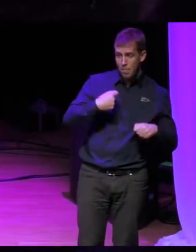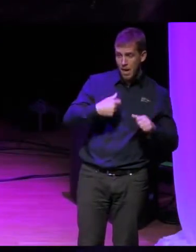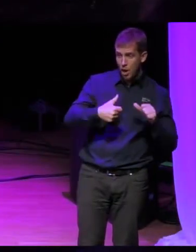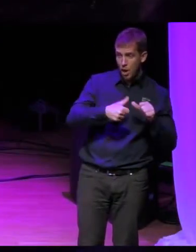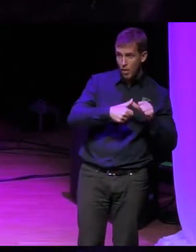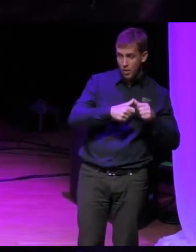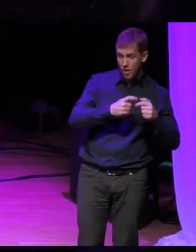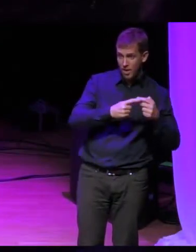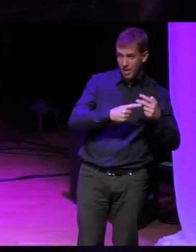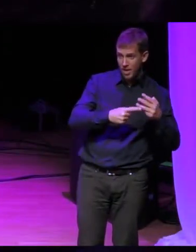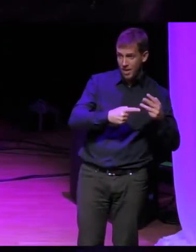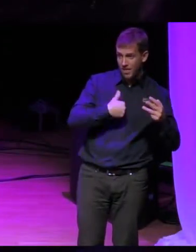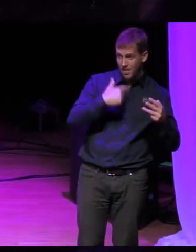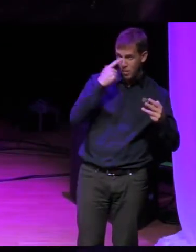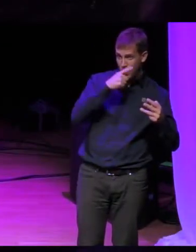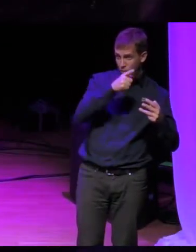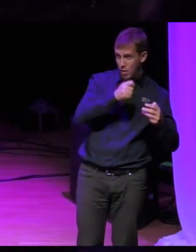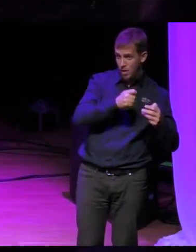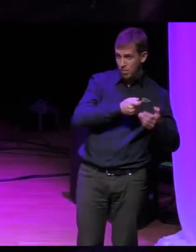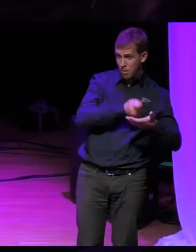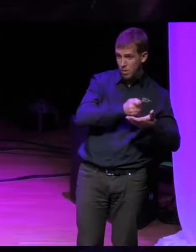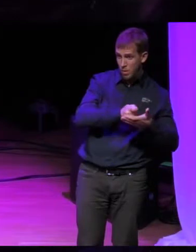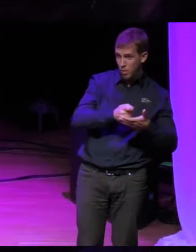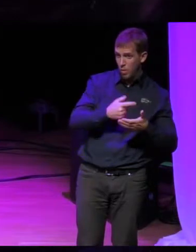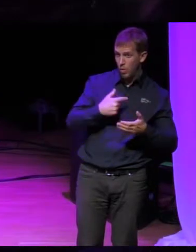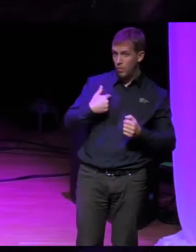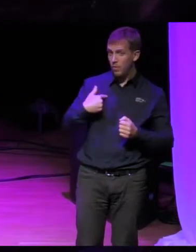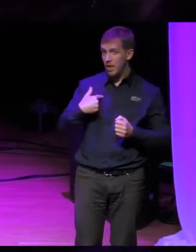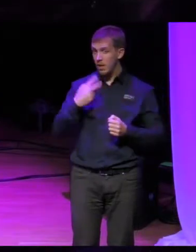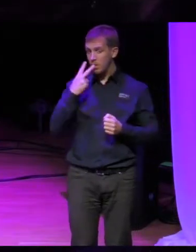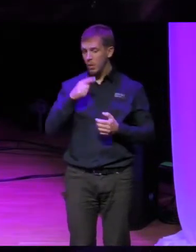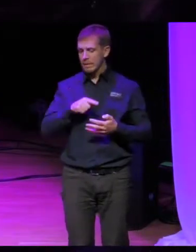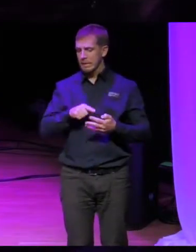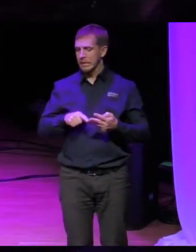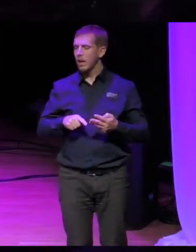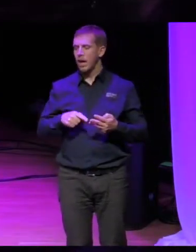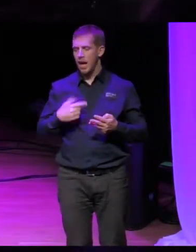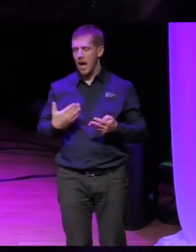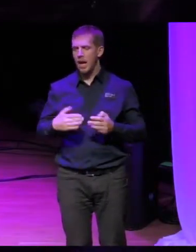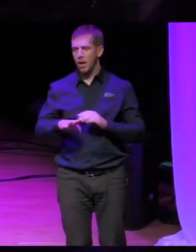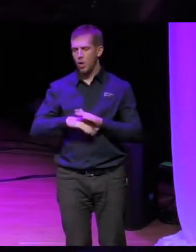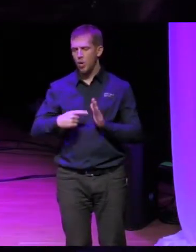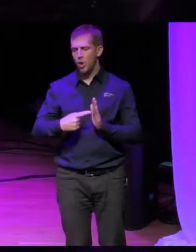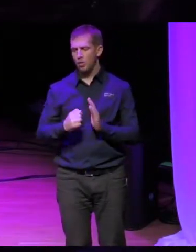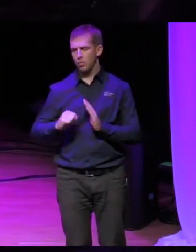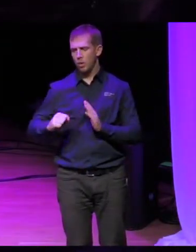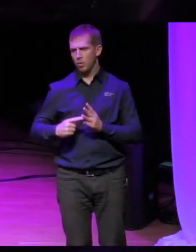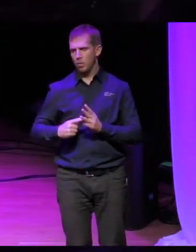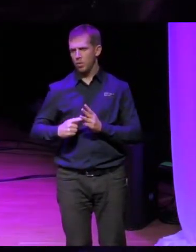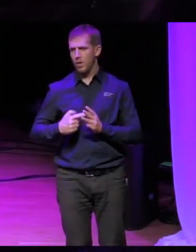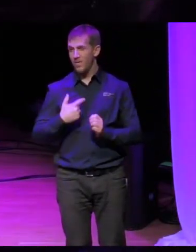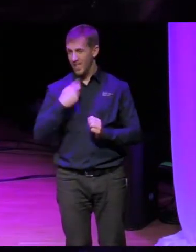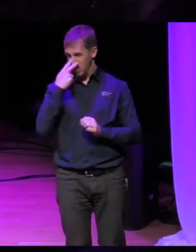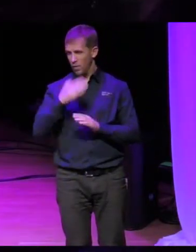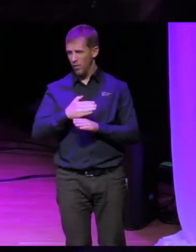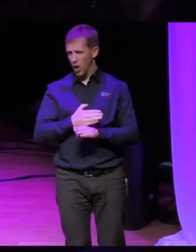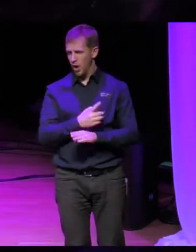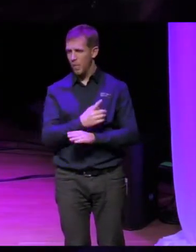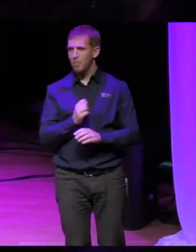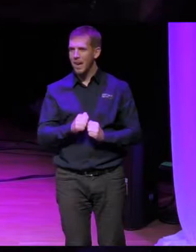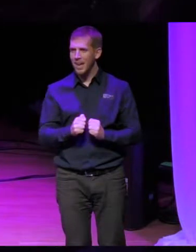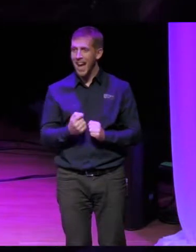might be implemented, which would be unconstitutional. But I think the volume